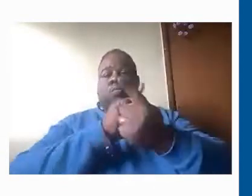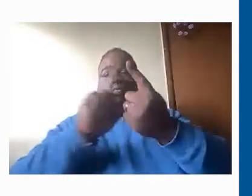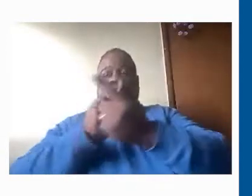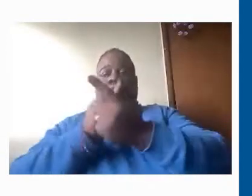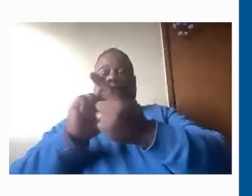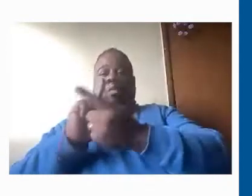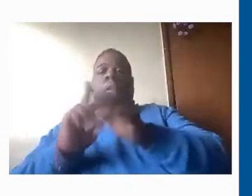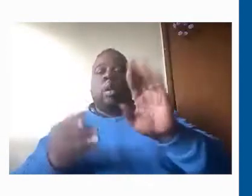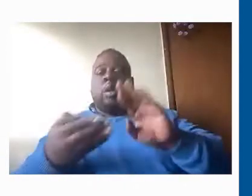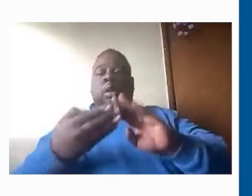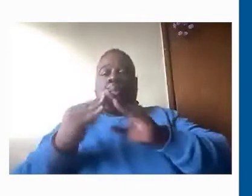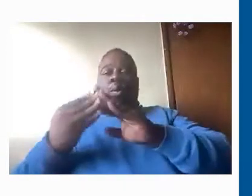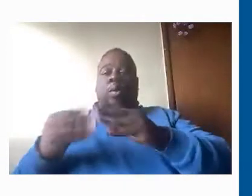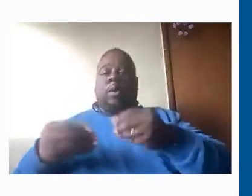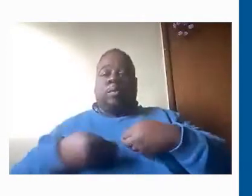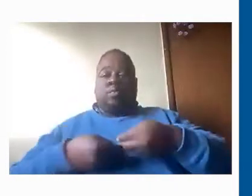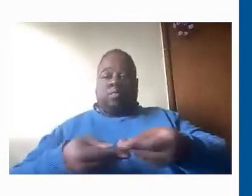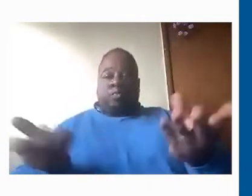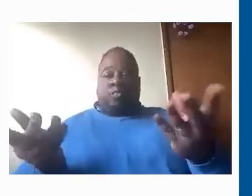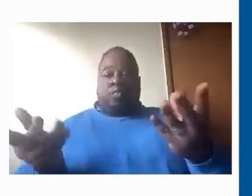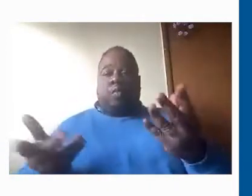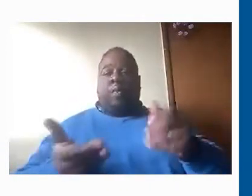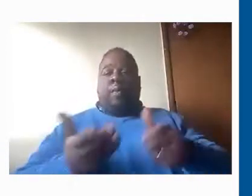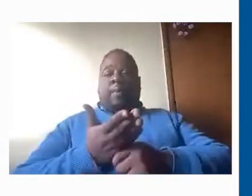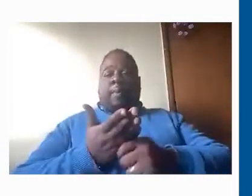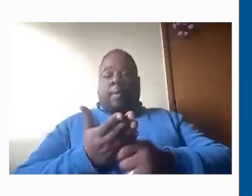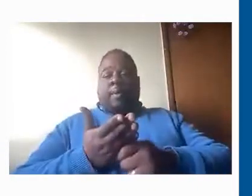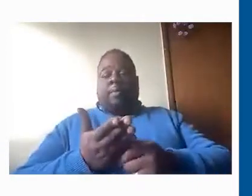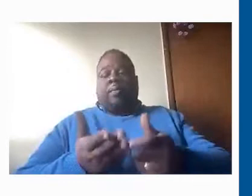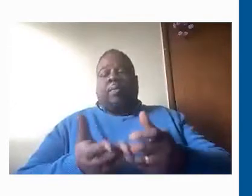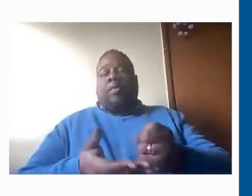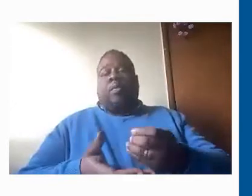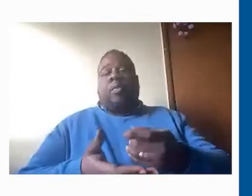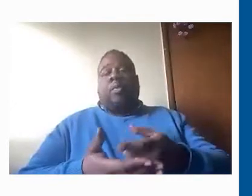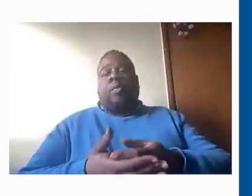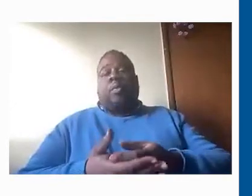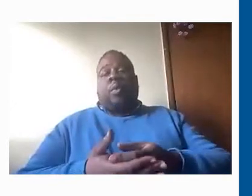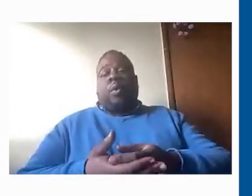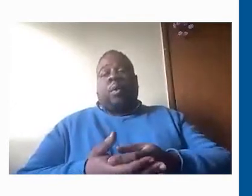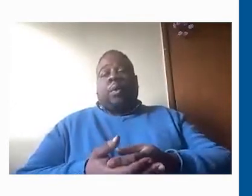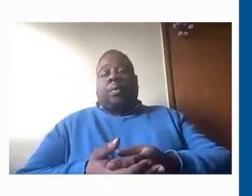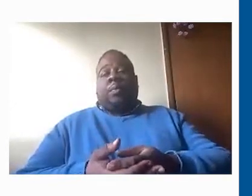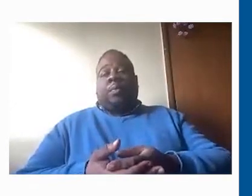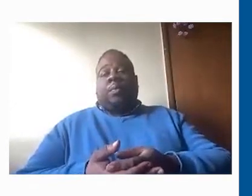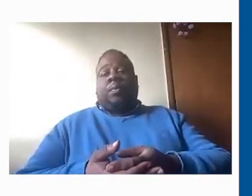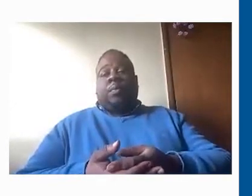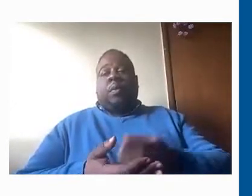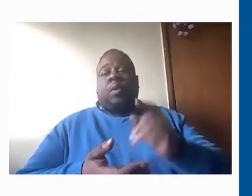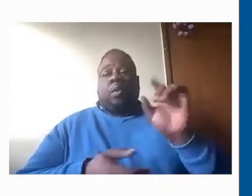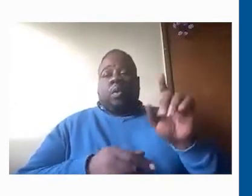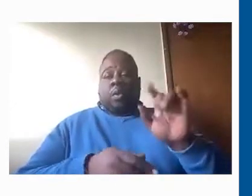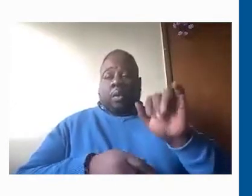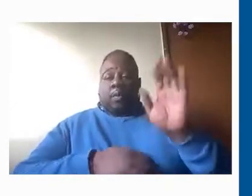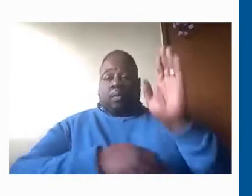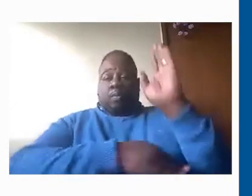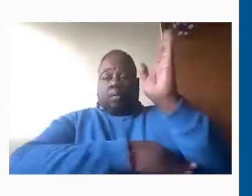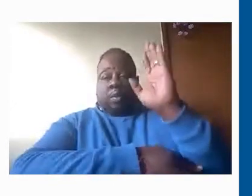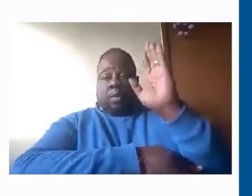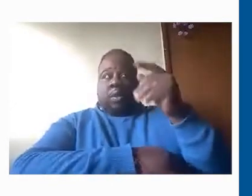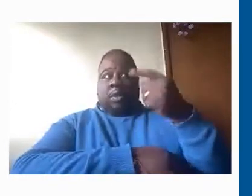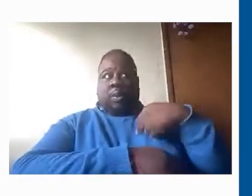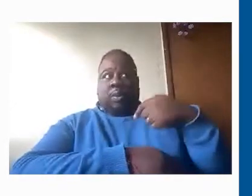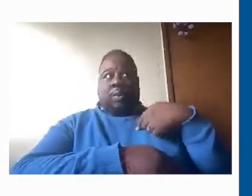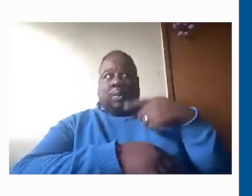is, obviously says our office, and also the presentation. The acronym that our office has for